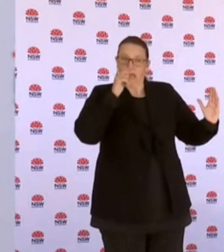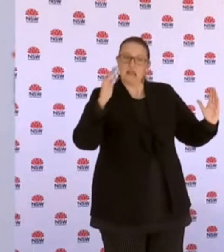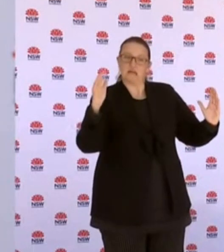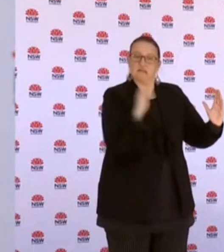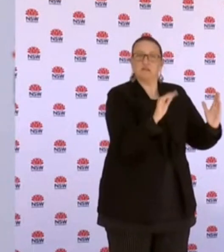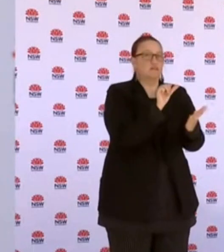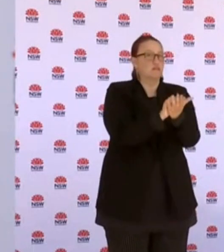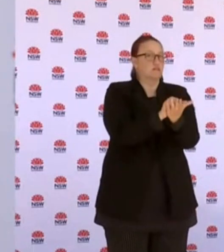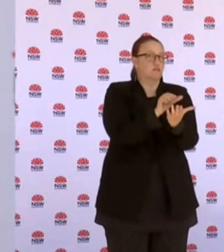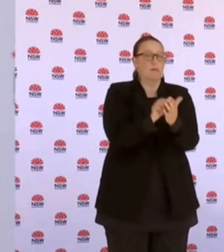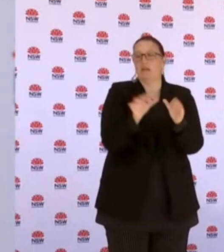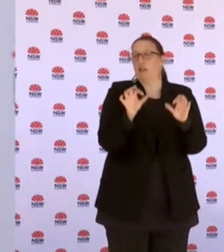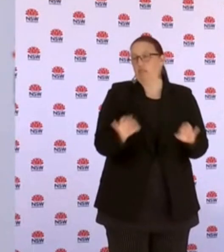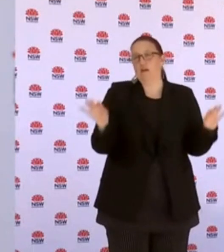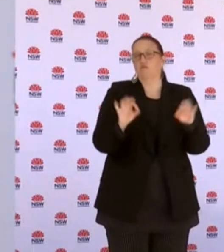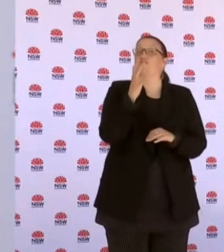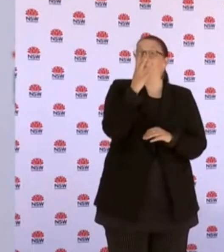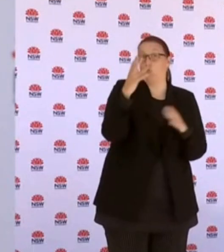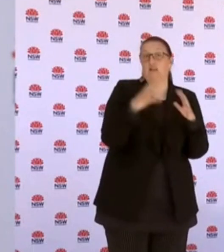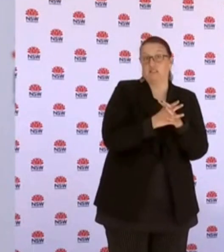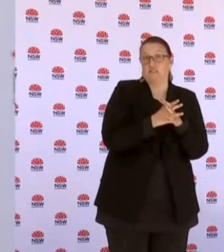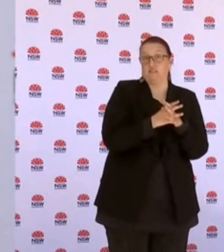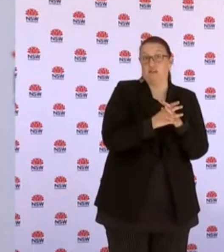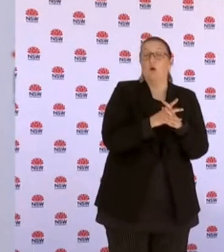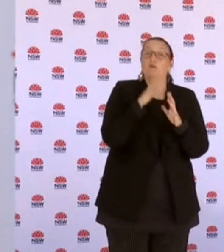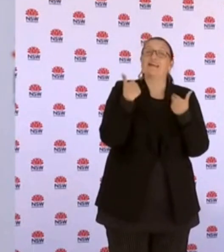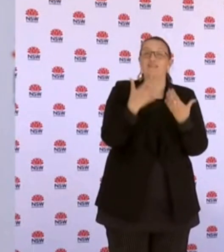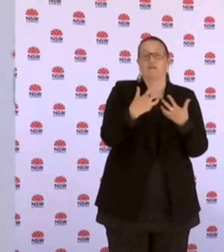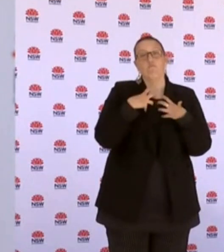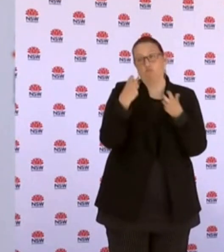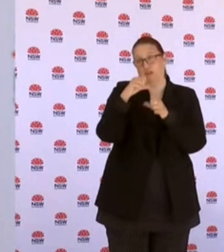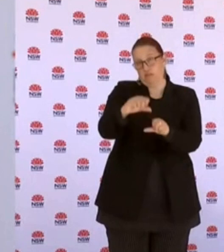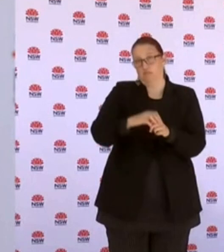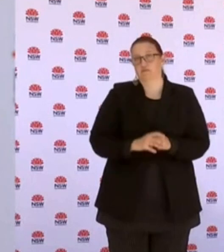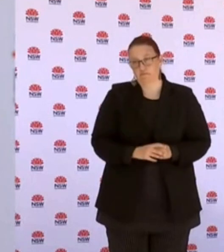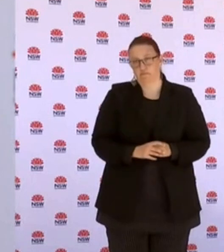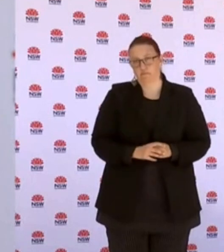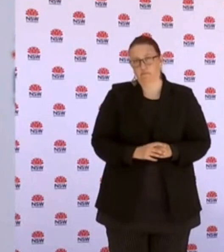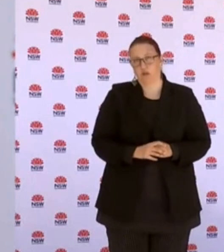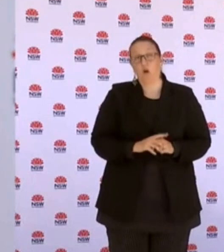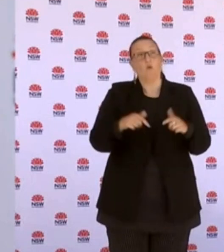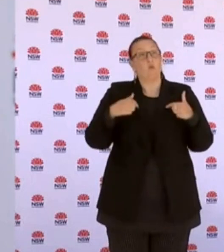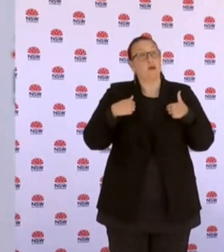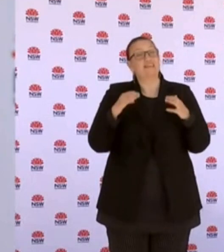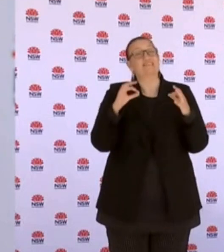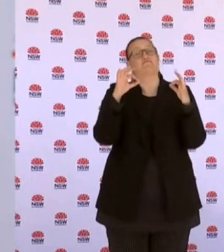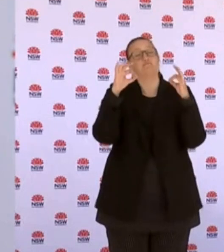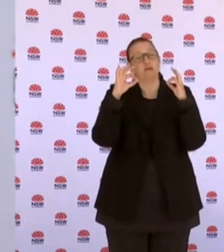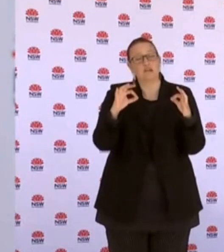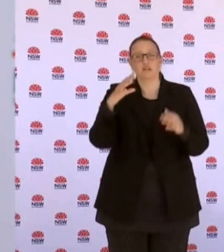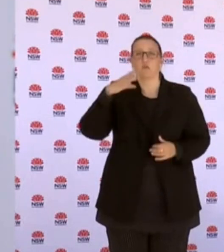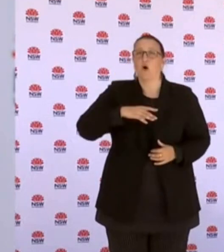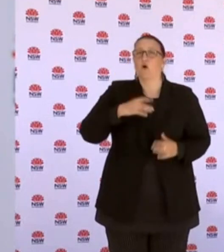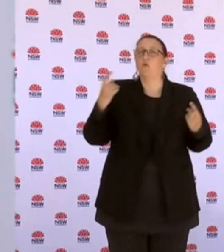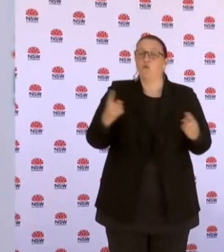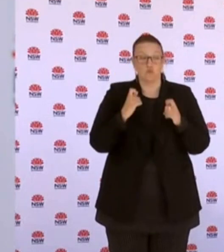is our strong recommendation. If you've got, please go out and get vaccinated. And we're particularly calling on people over 60 because we